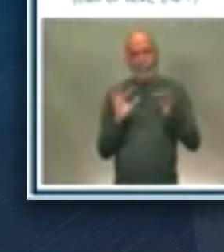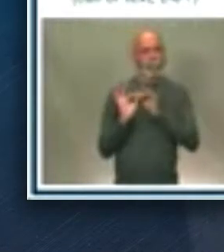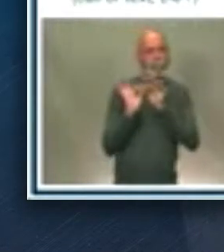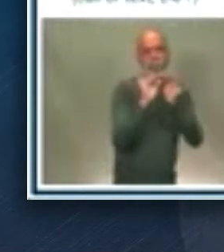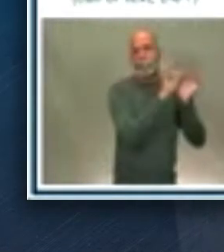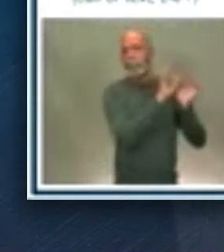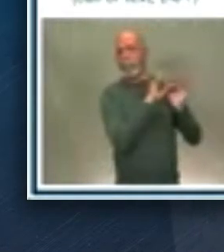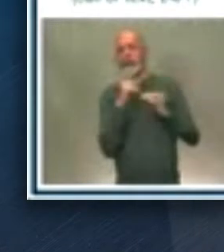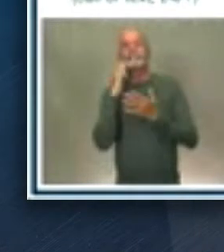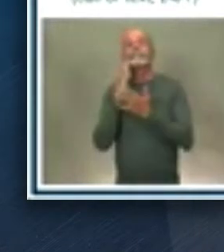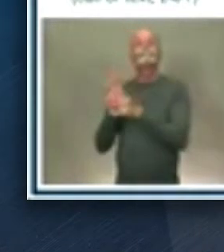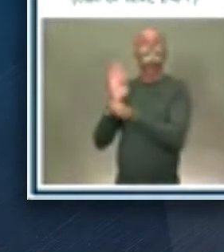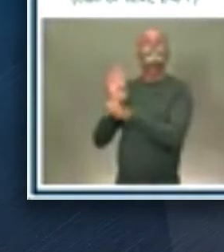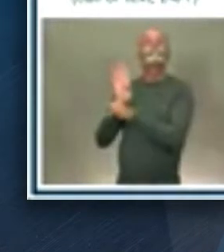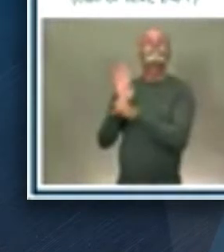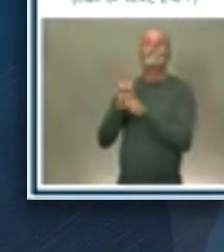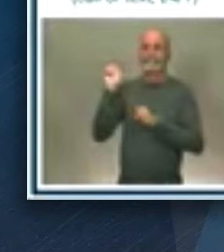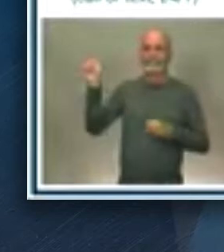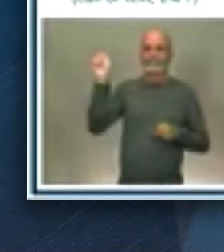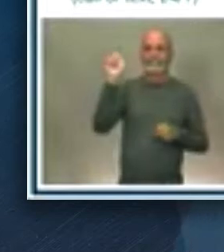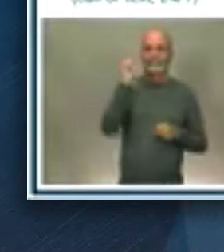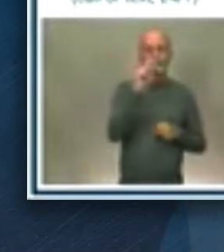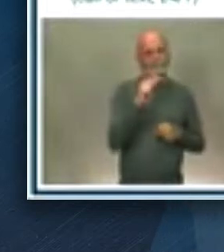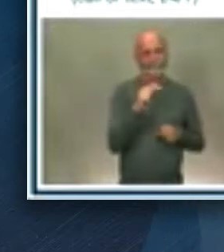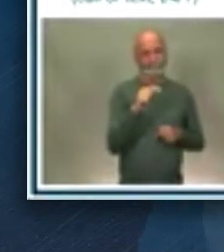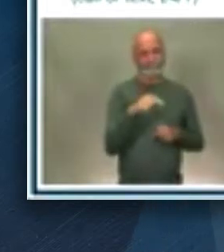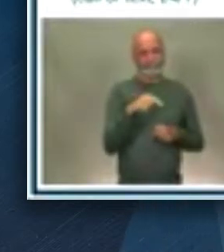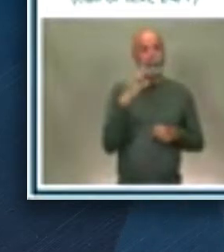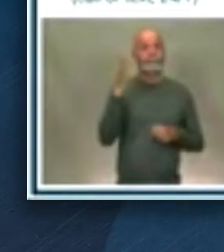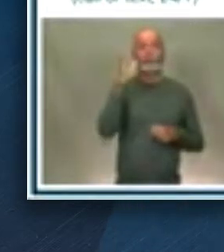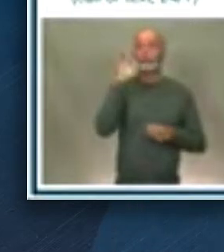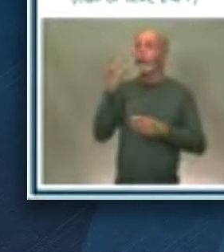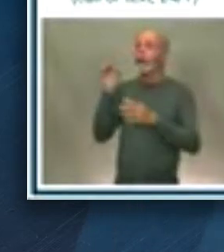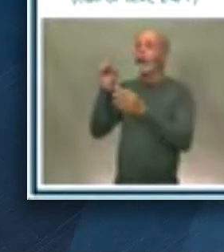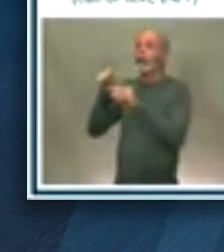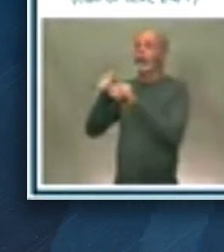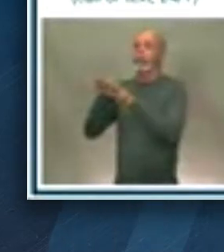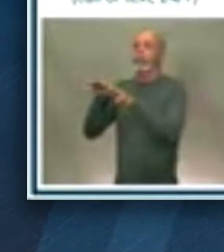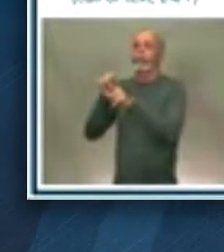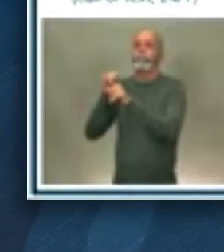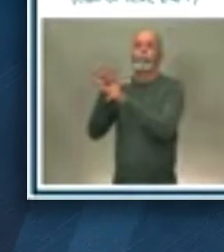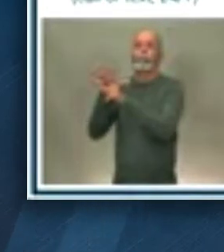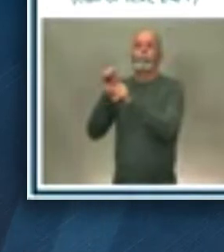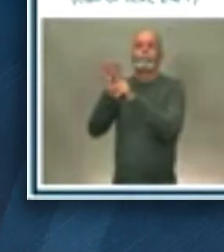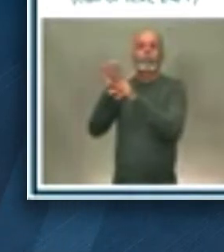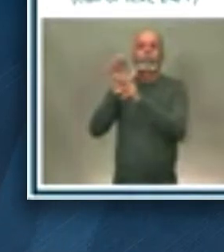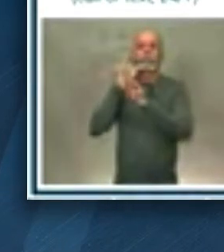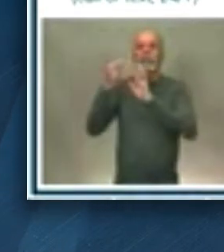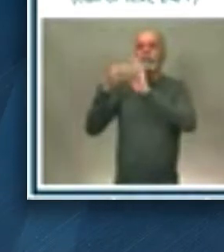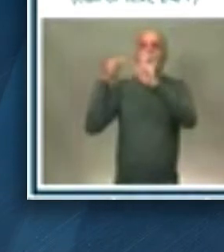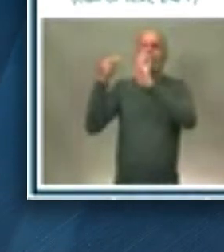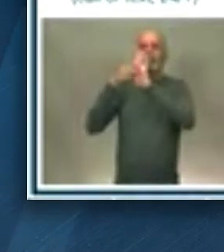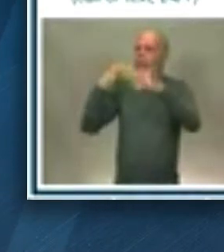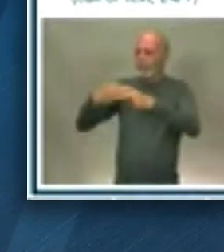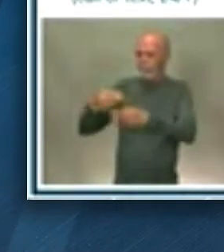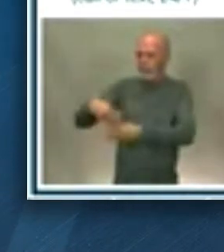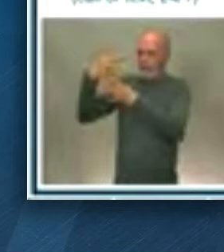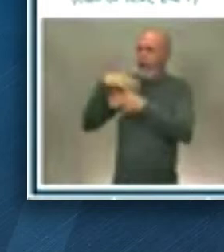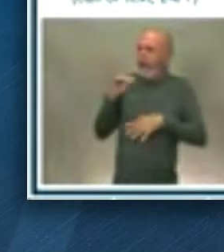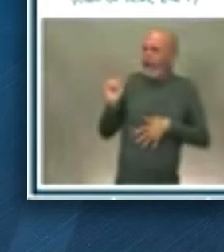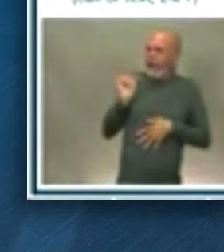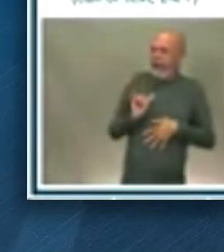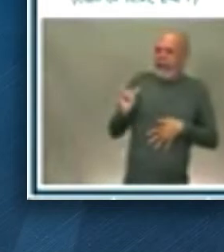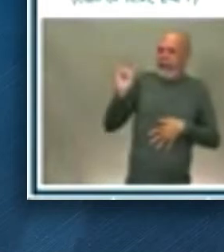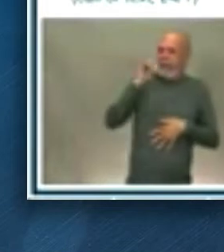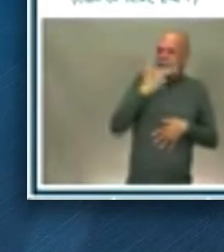here looking at the exposure list and perhaps what it does to business for them when they see their name on there. So a lot of people wondering if those